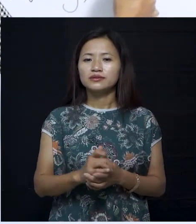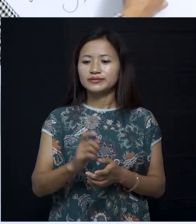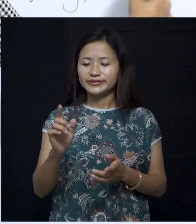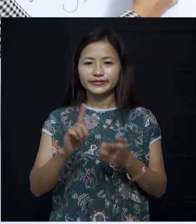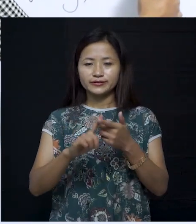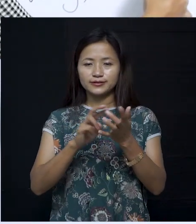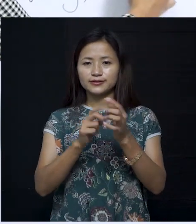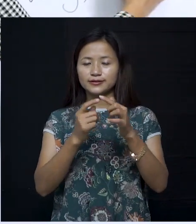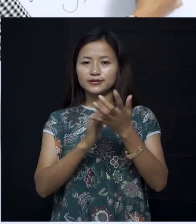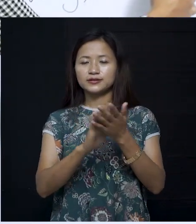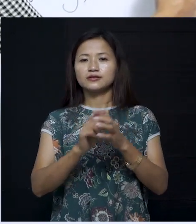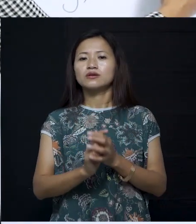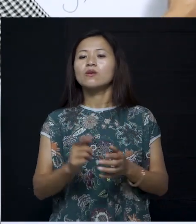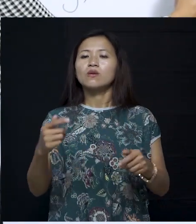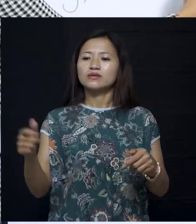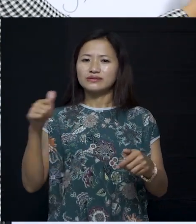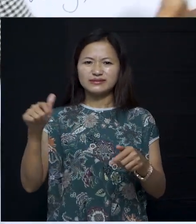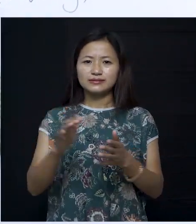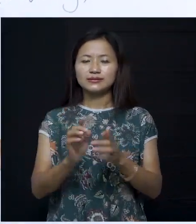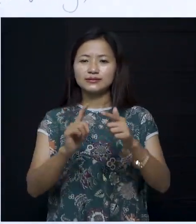neither, and either.